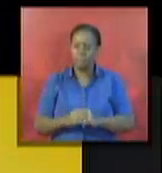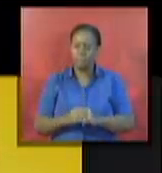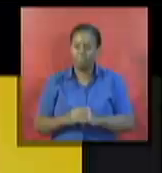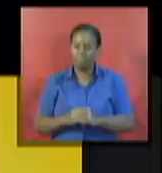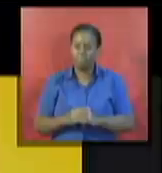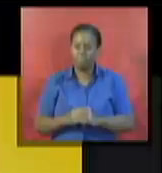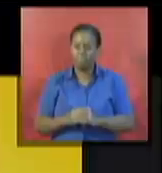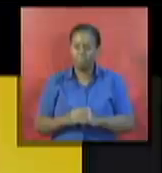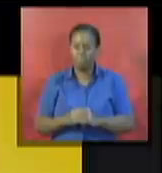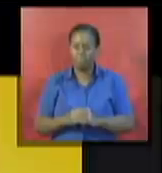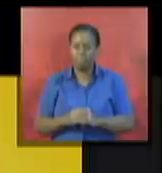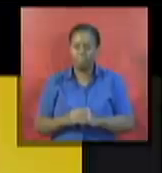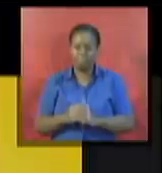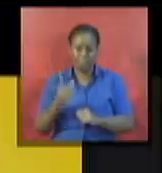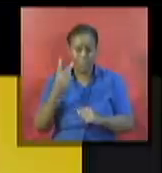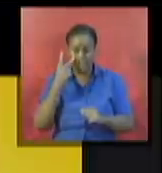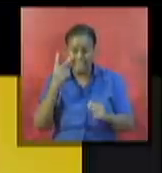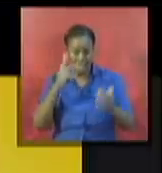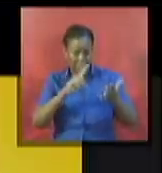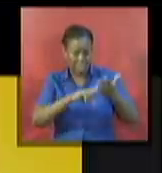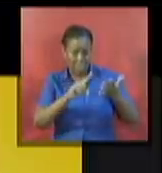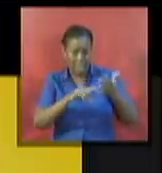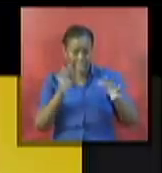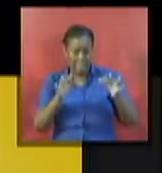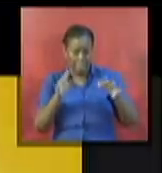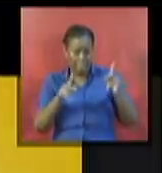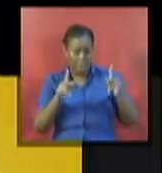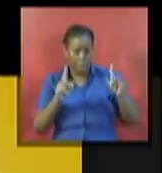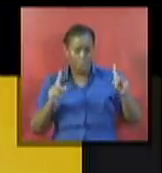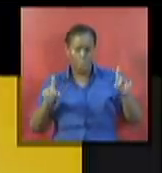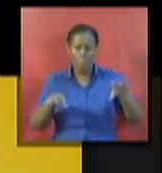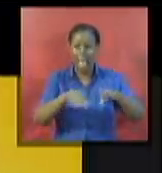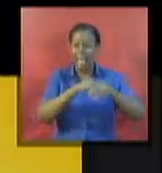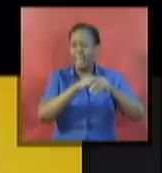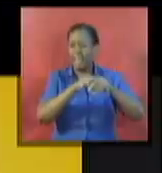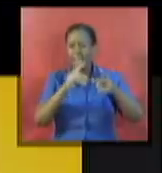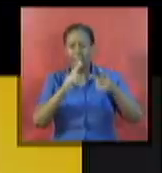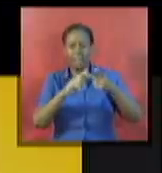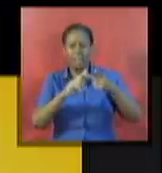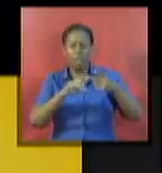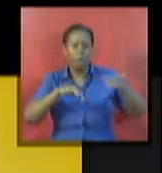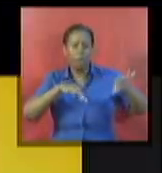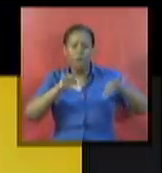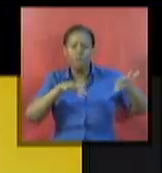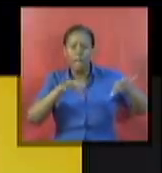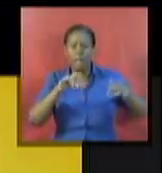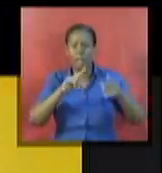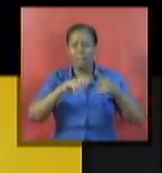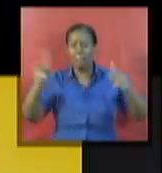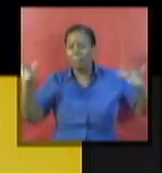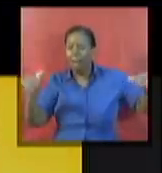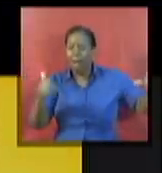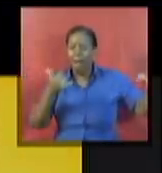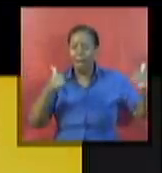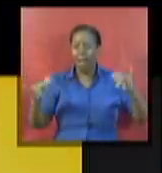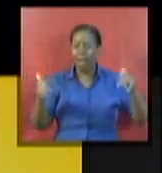engagement parties, funerals, weddings, etc.? Second question, Dr. Nandram, the numbers of persons en route